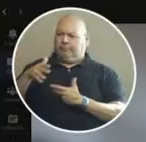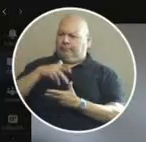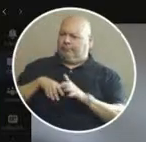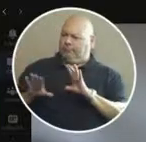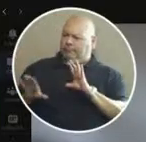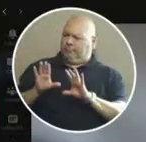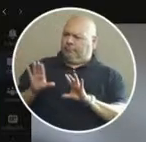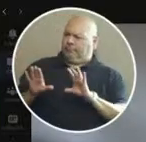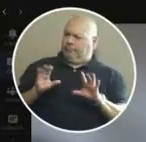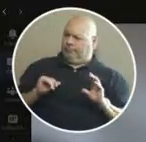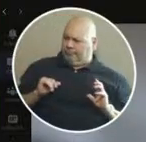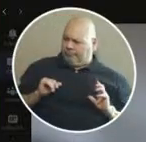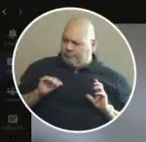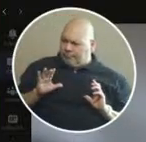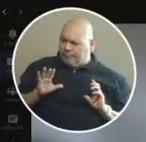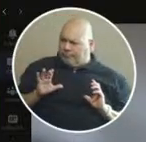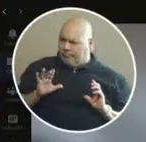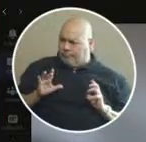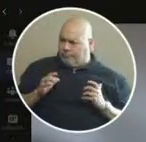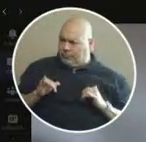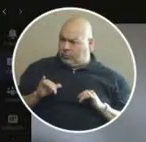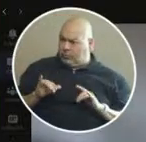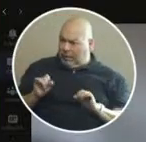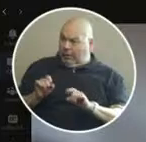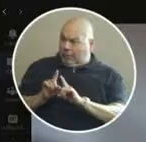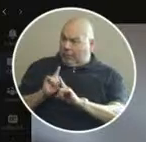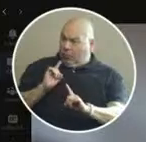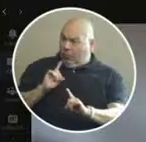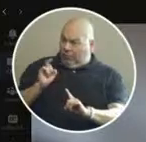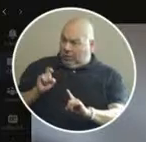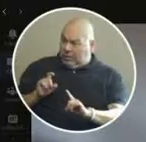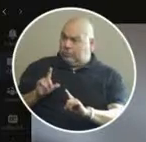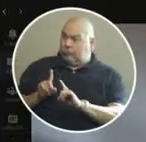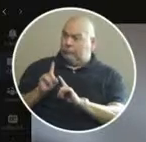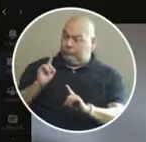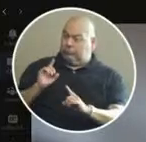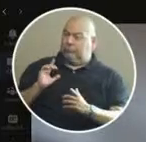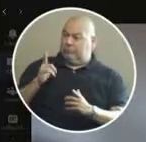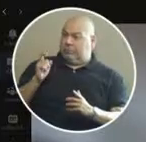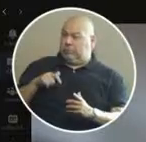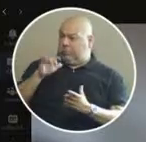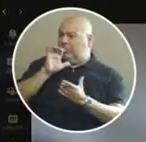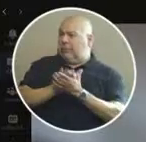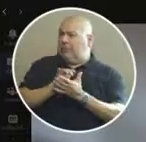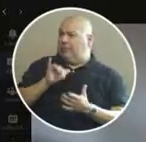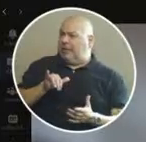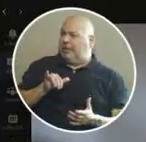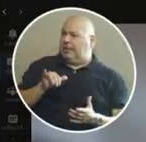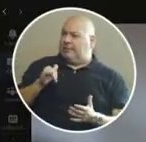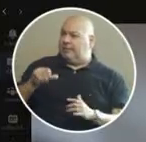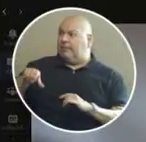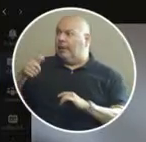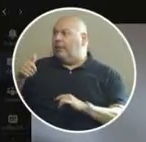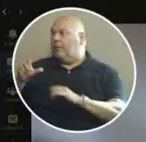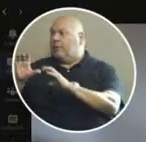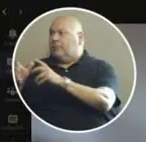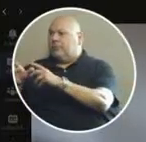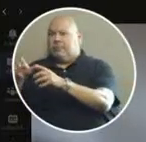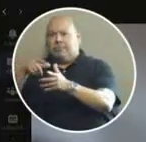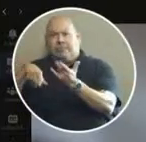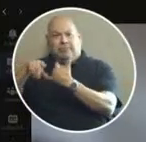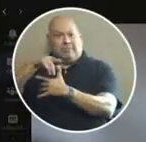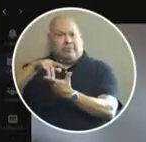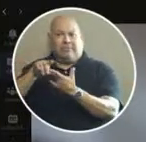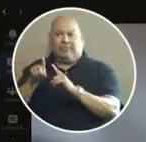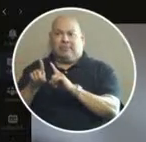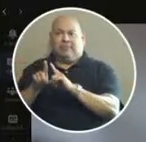interactions, and you don't know, you can stay away from people that you need to stay away because you believe that there's 10 other groups and you want to stay away